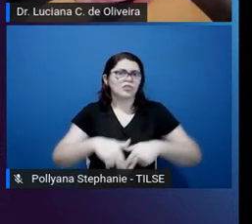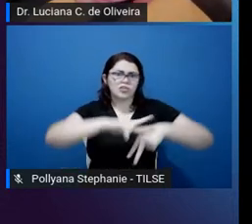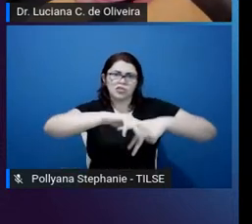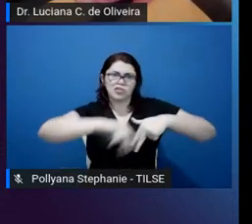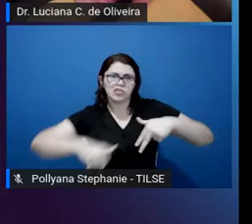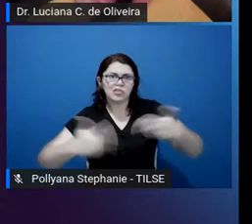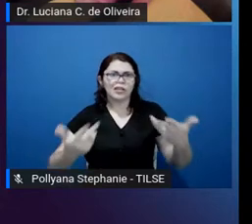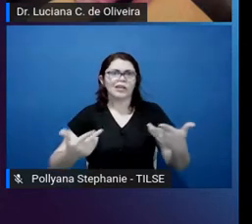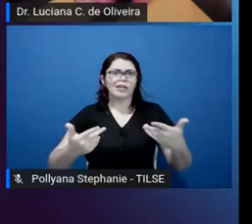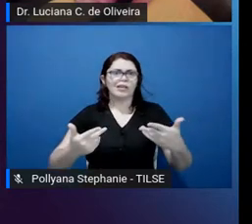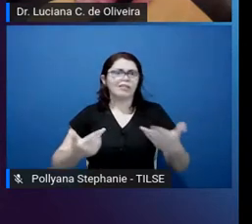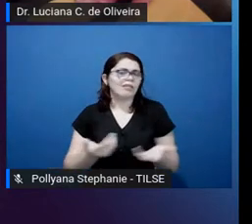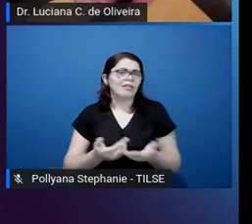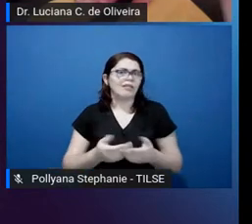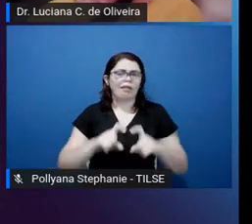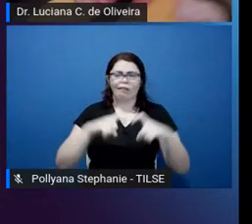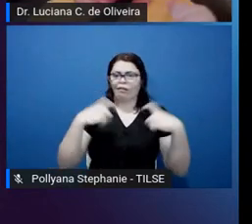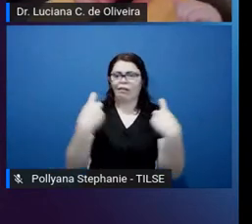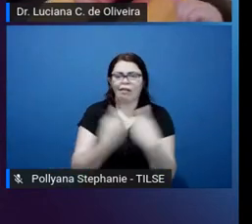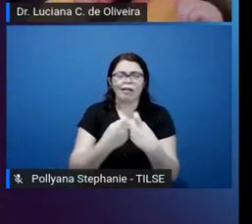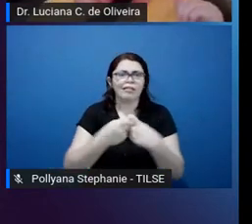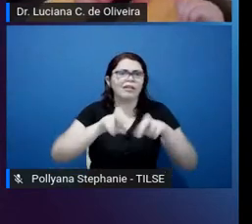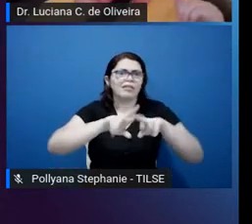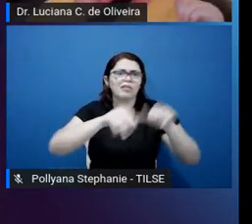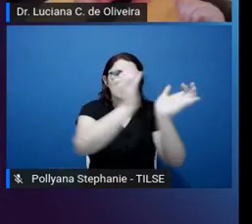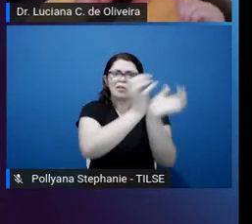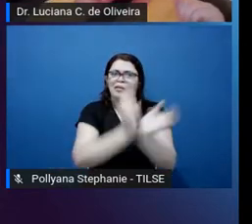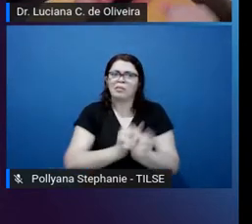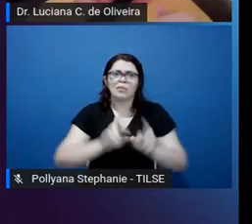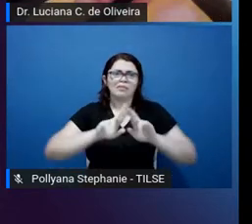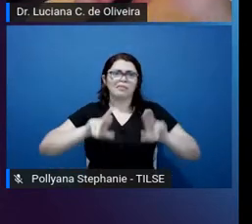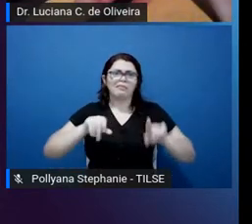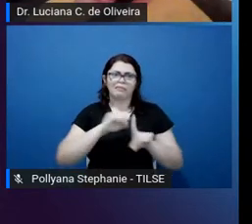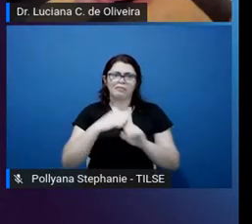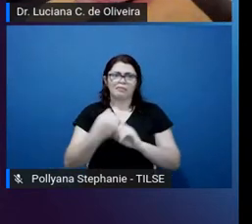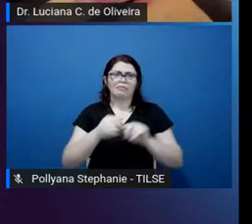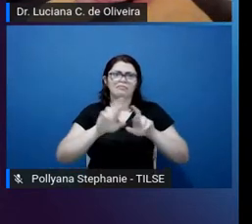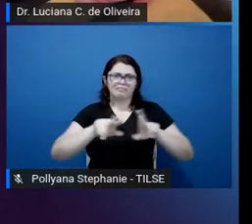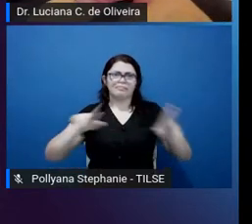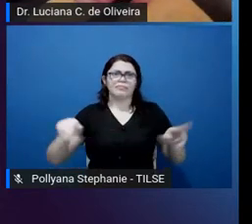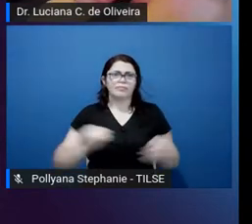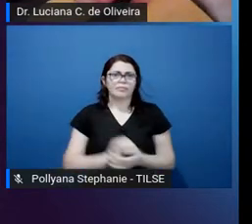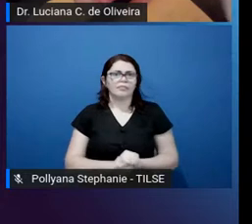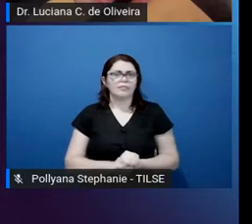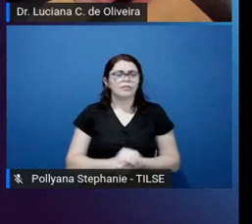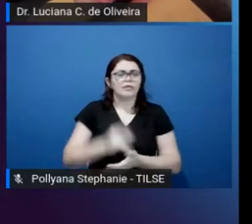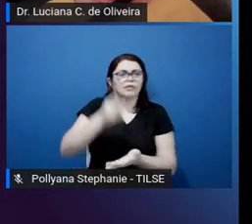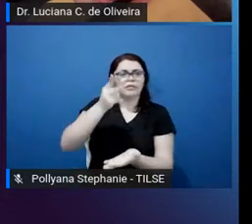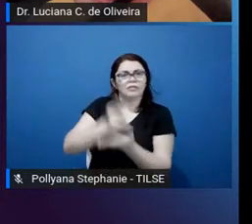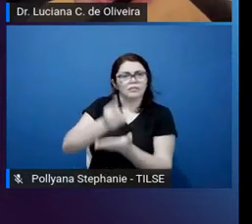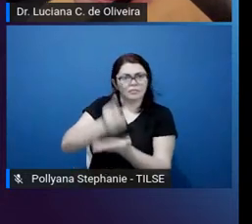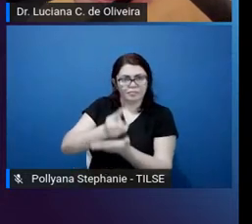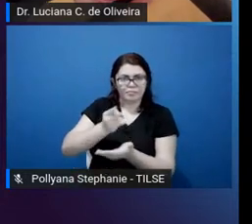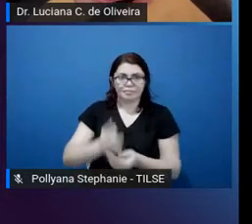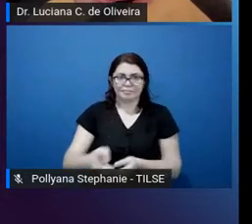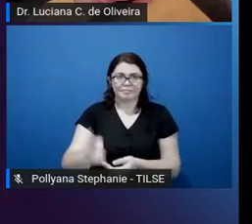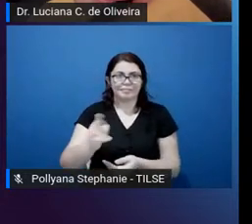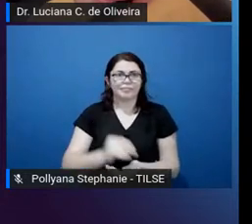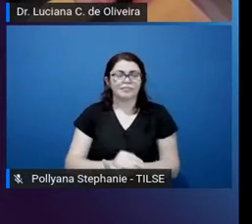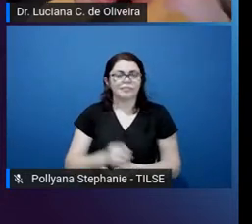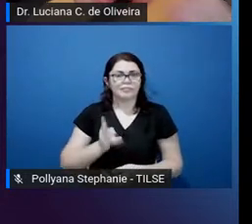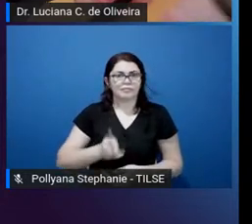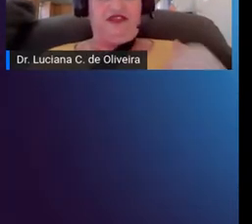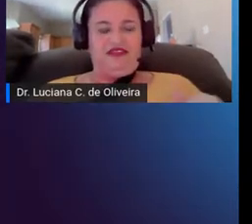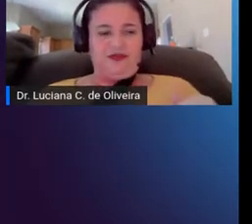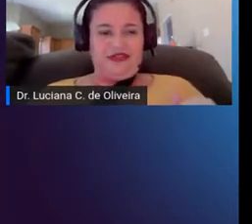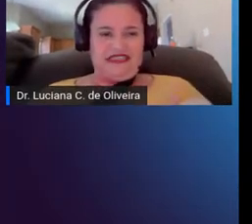for example. Okay. So continuing, other guiding